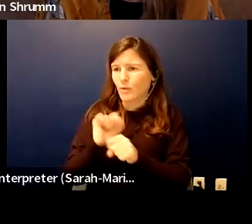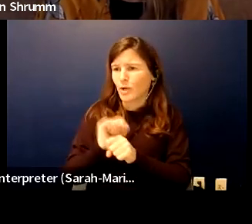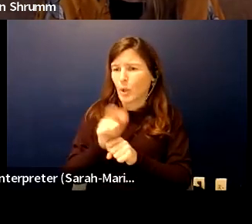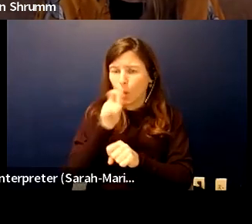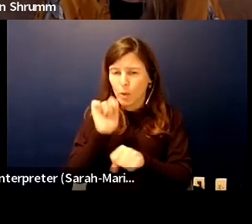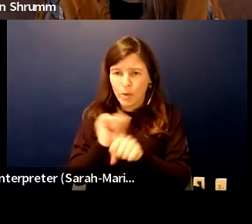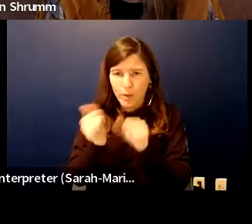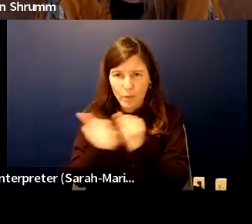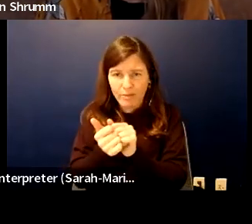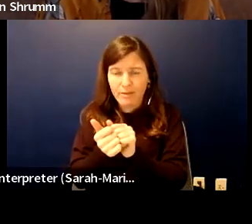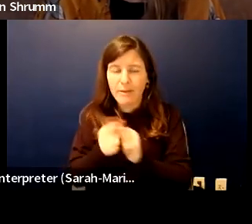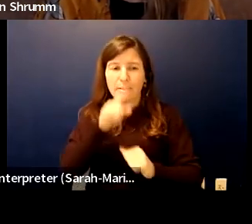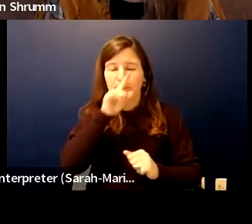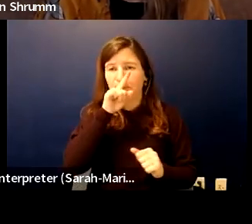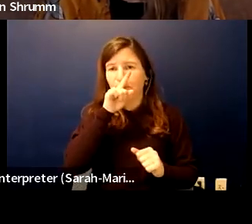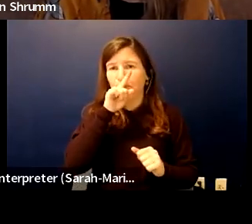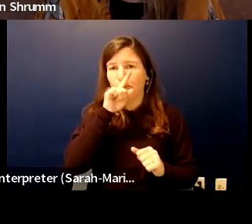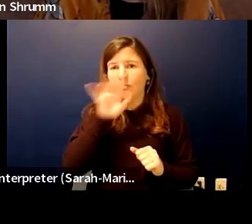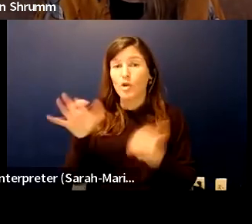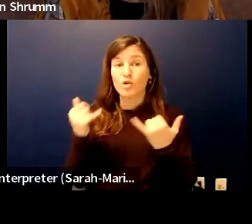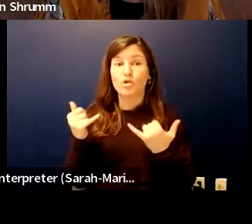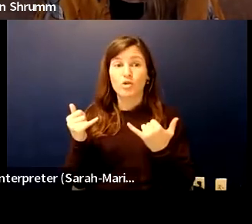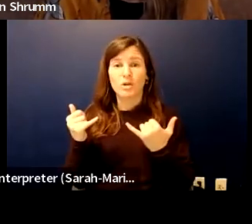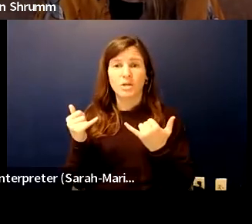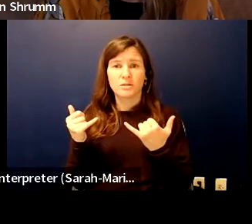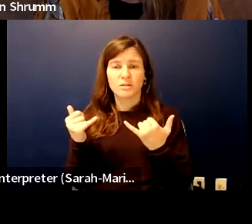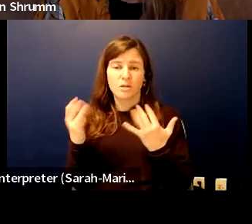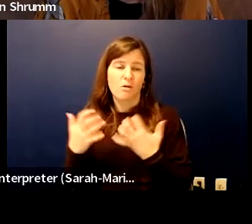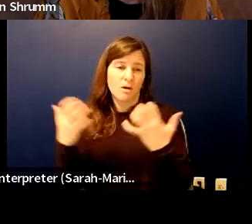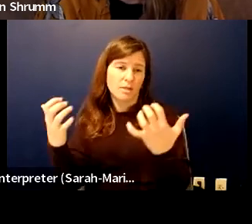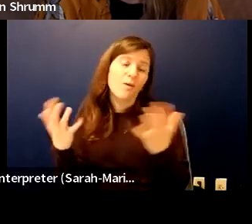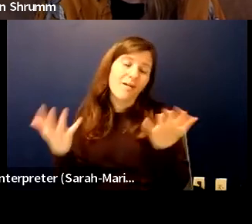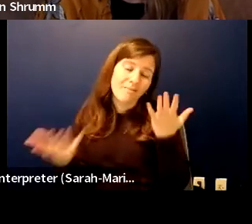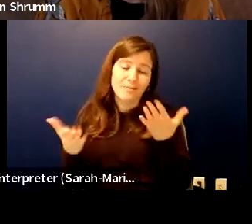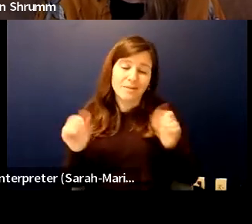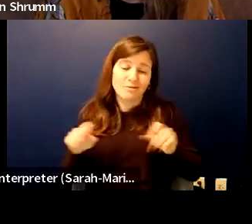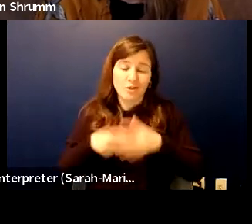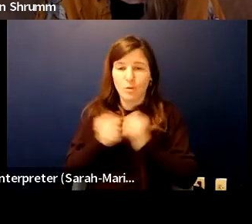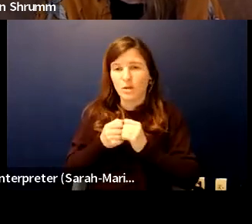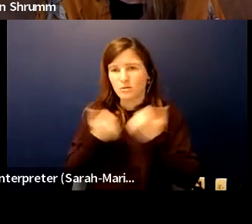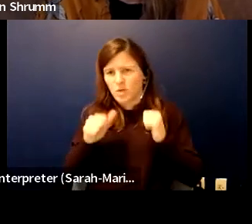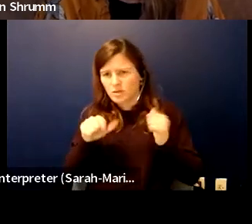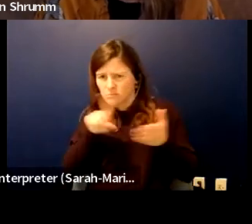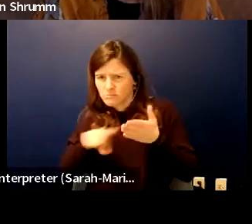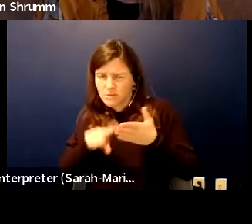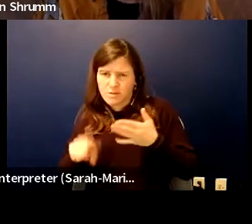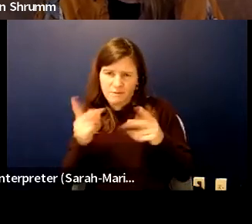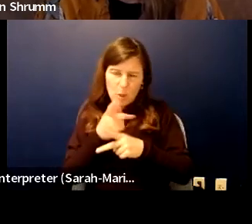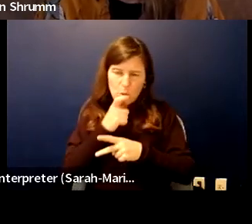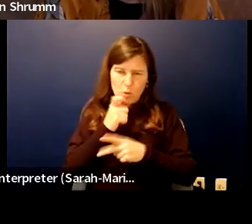know, necessarily the existing audience demographics, or actually starting maybe with their existing audience demographics